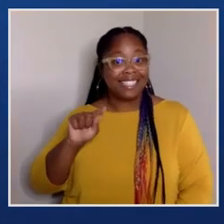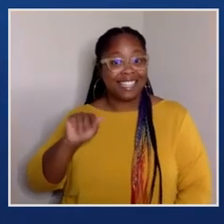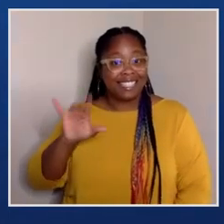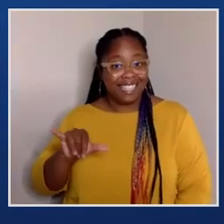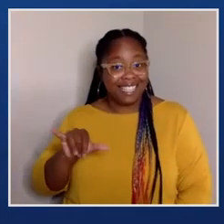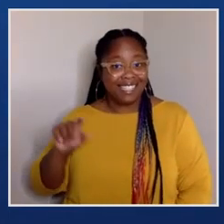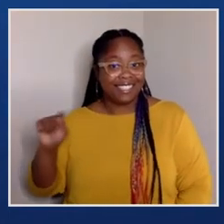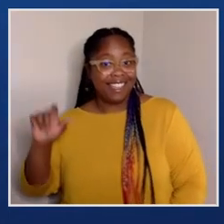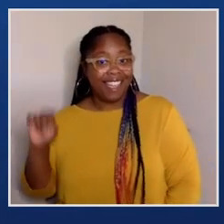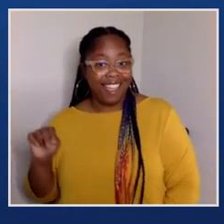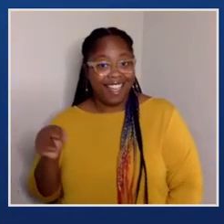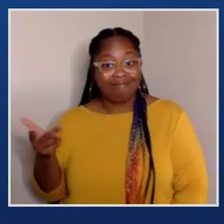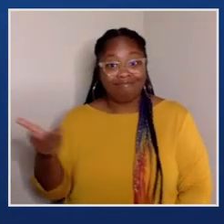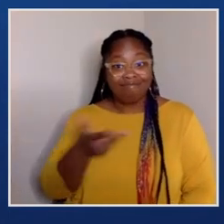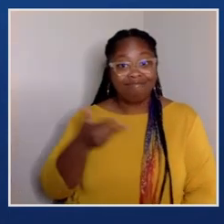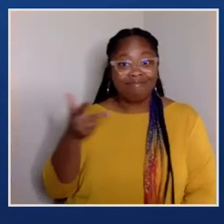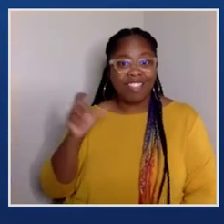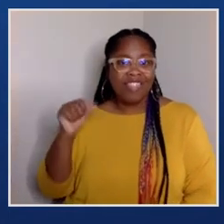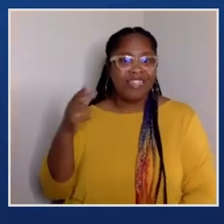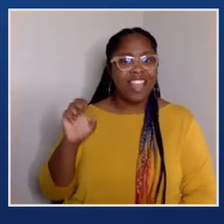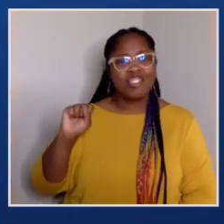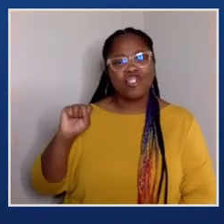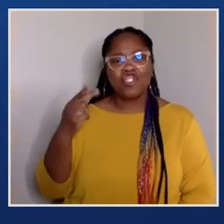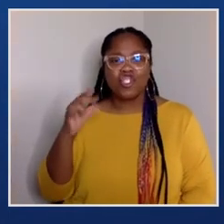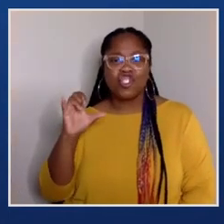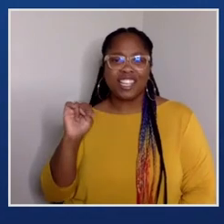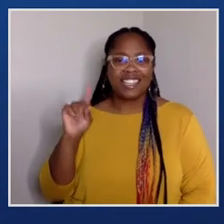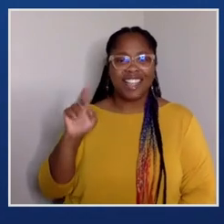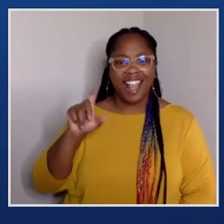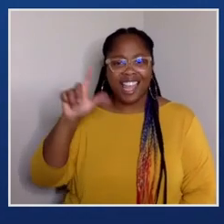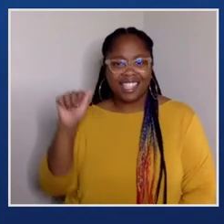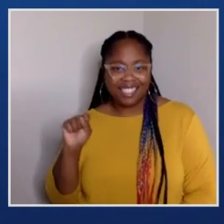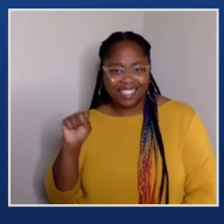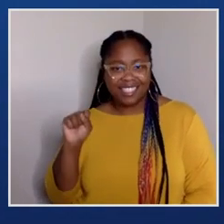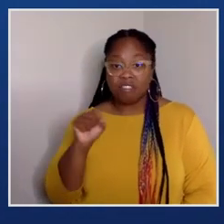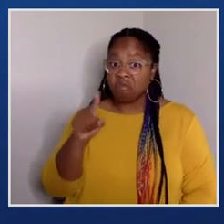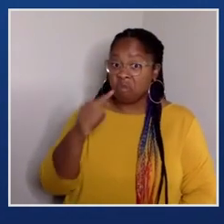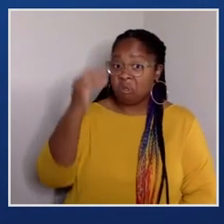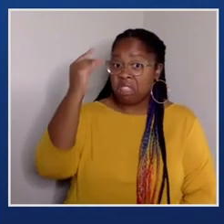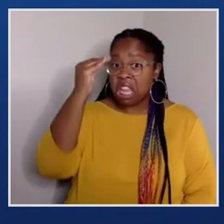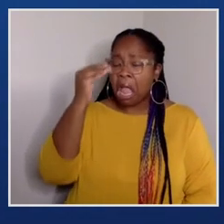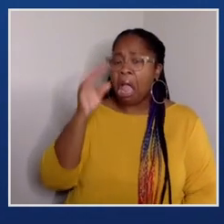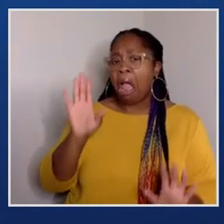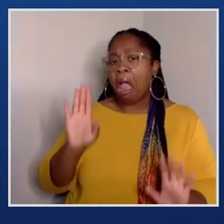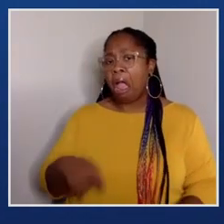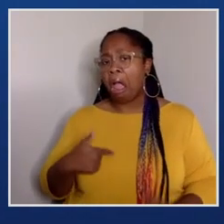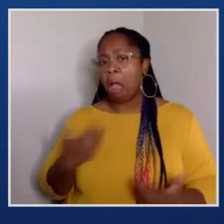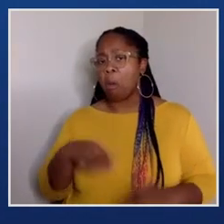And we are the Shindellas. And if you were thinking about not voting this year,